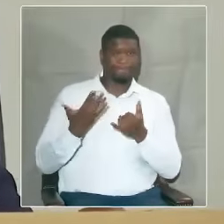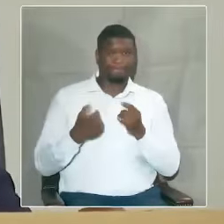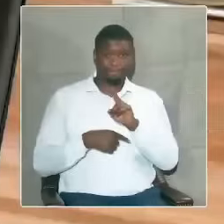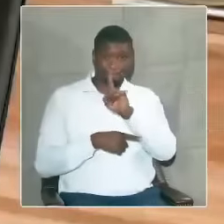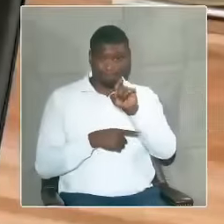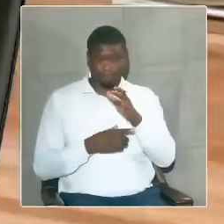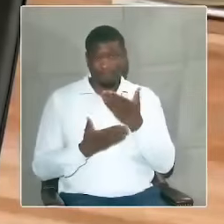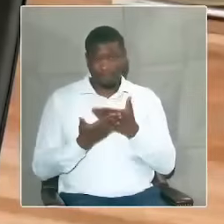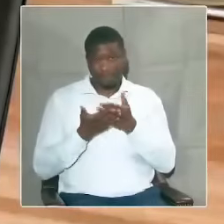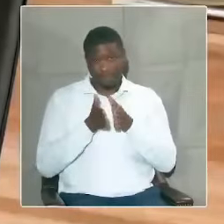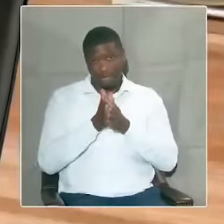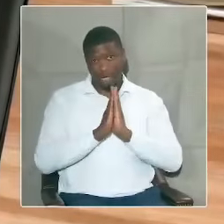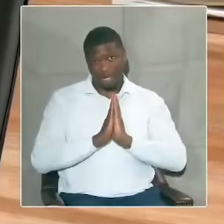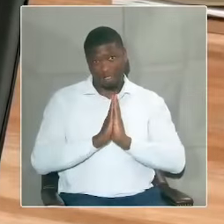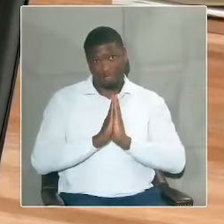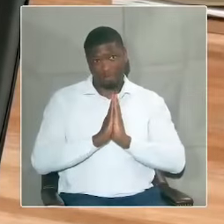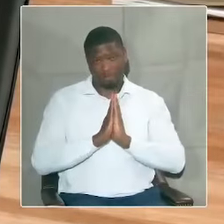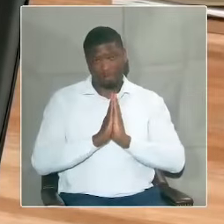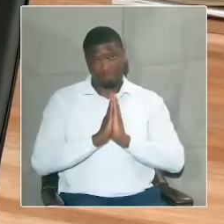I just ask,